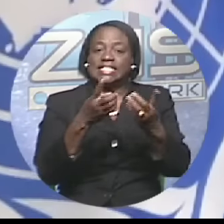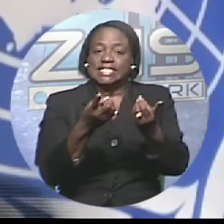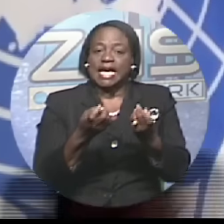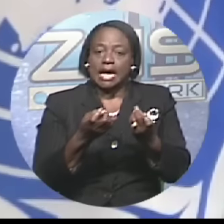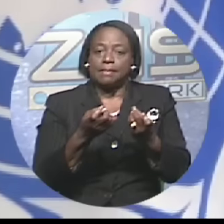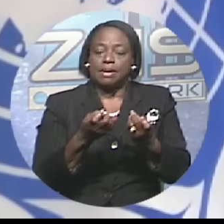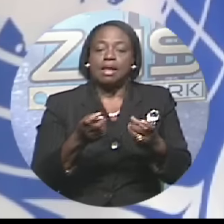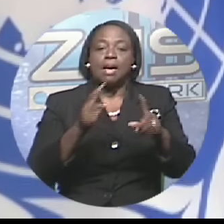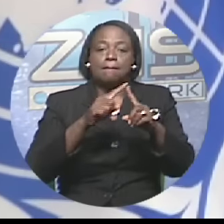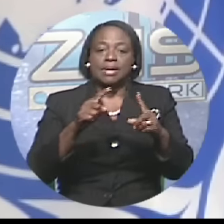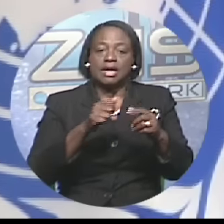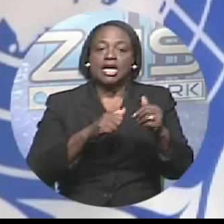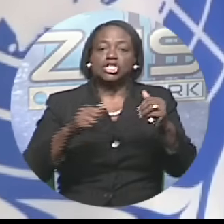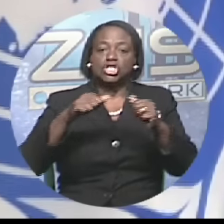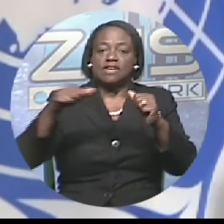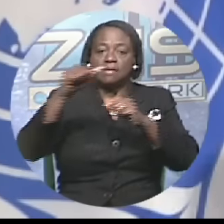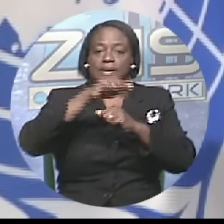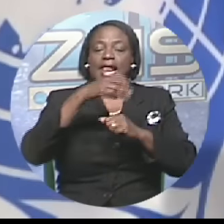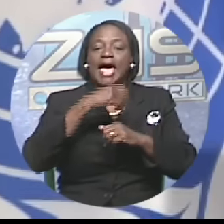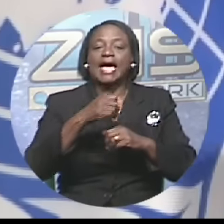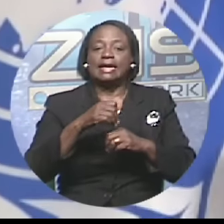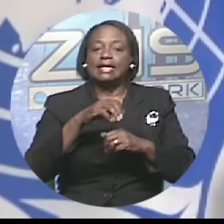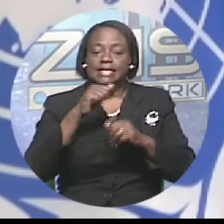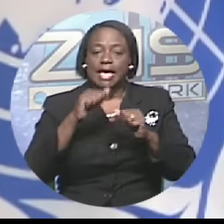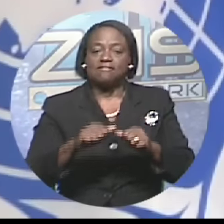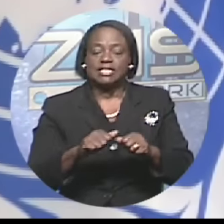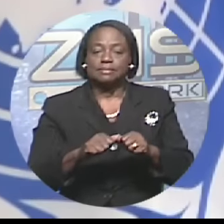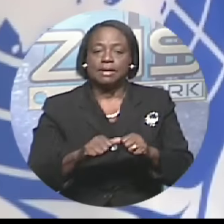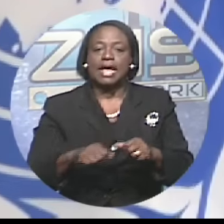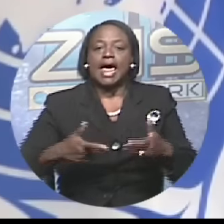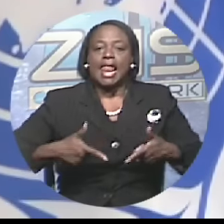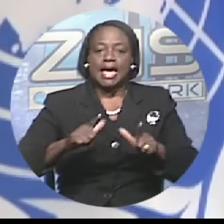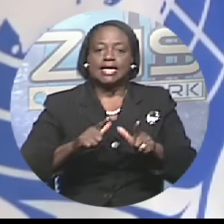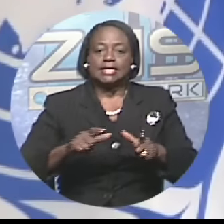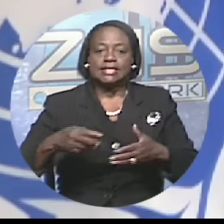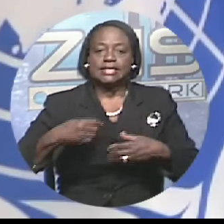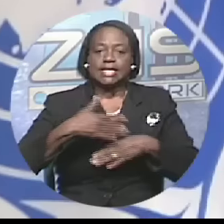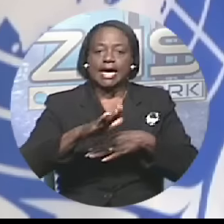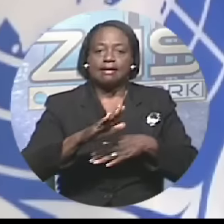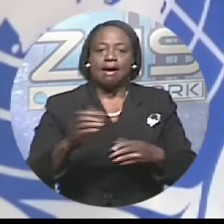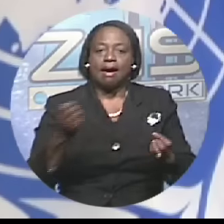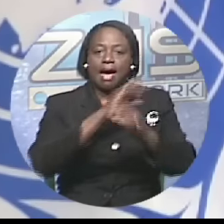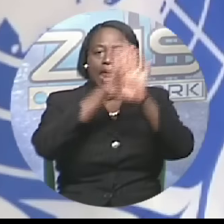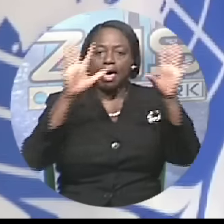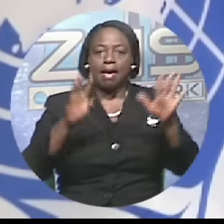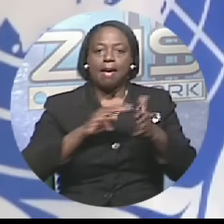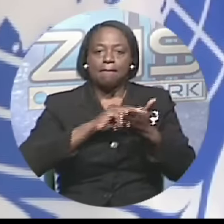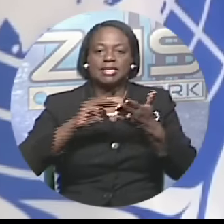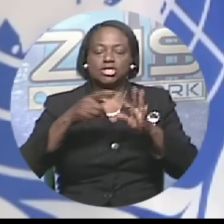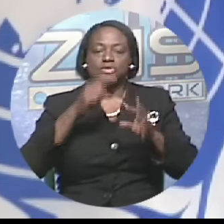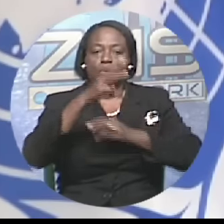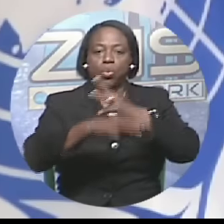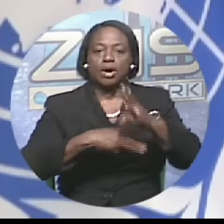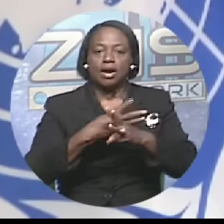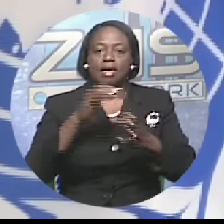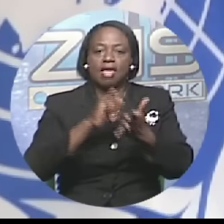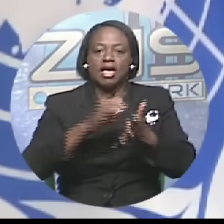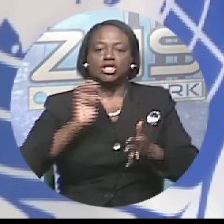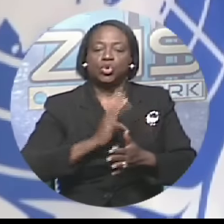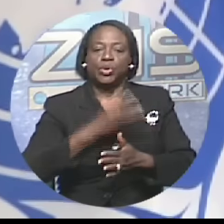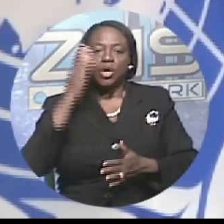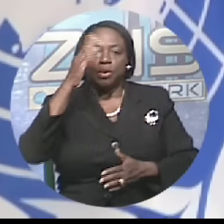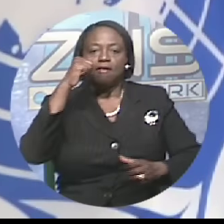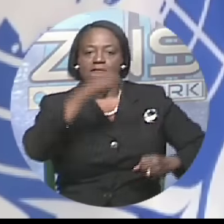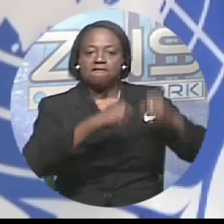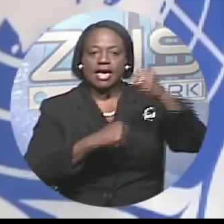and feasible. Let us then send a clear message to the world that we will fight for countries like